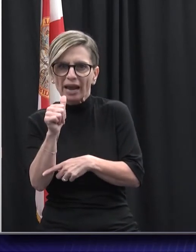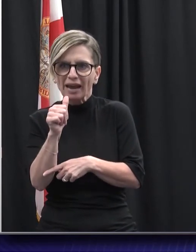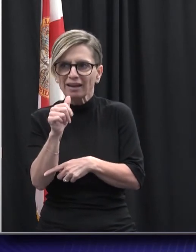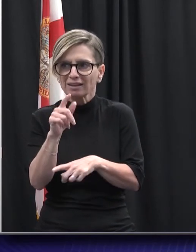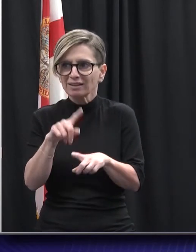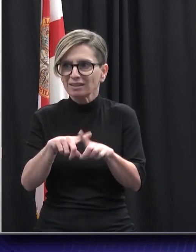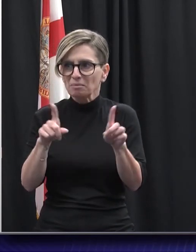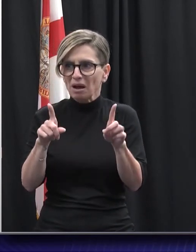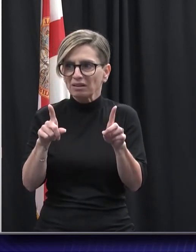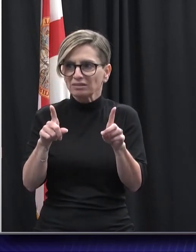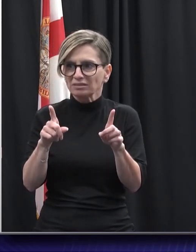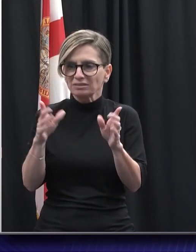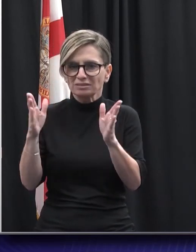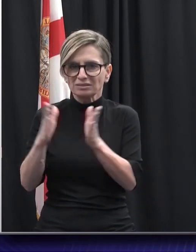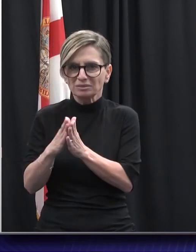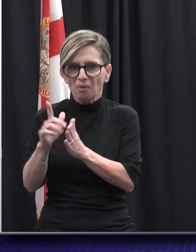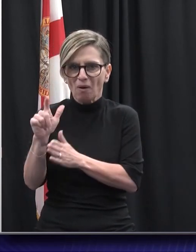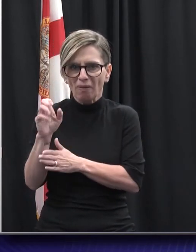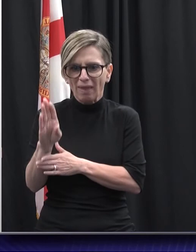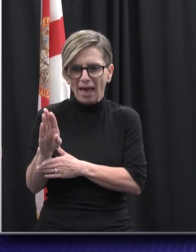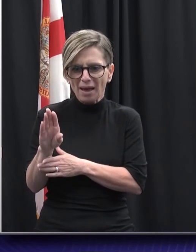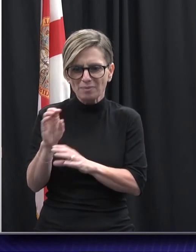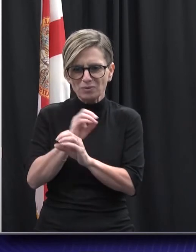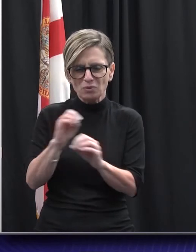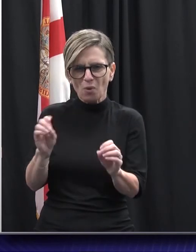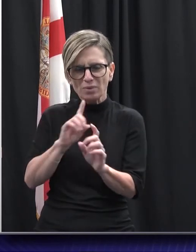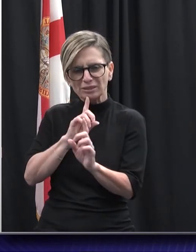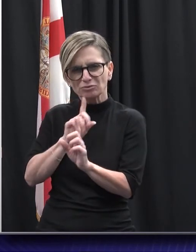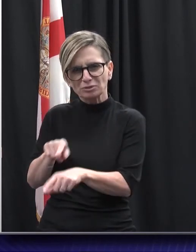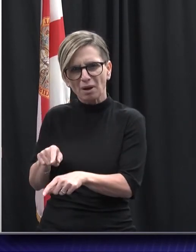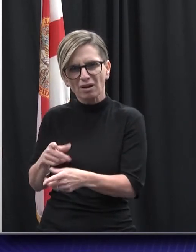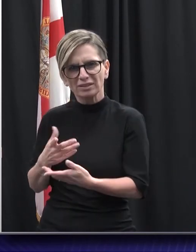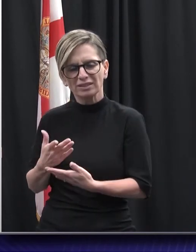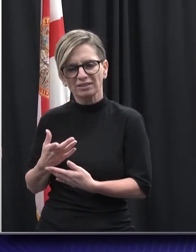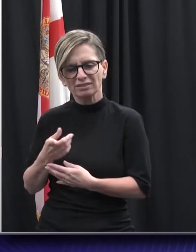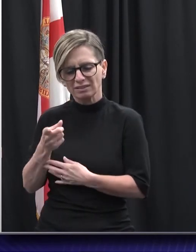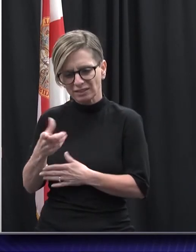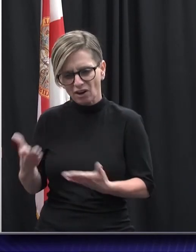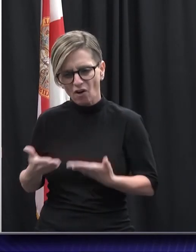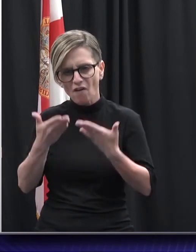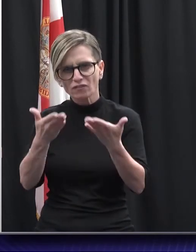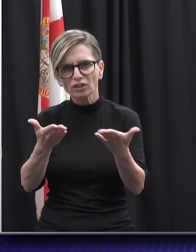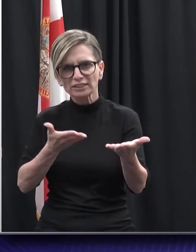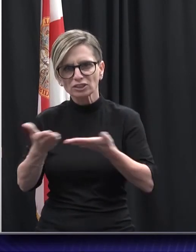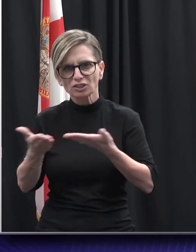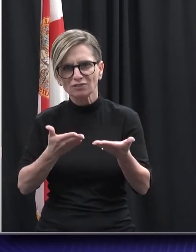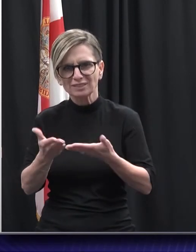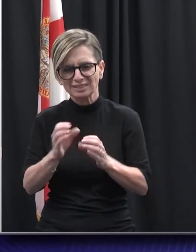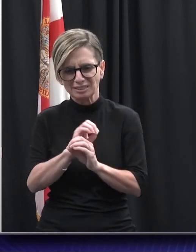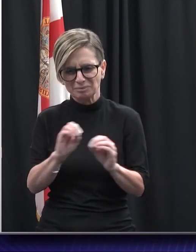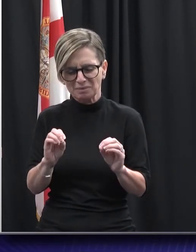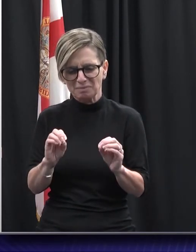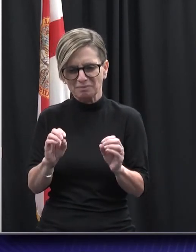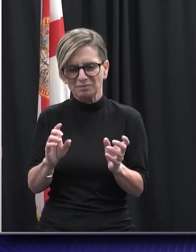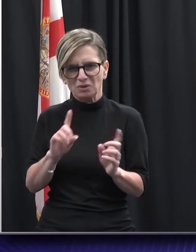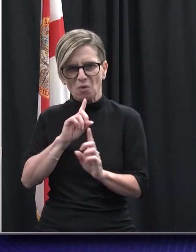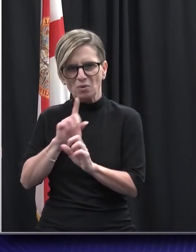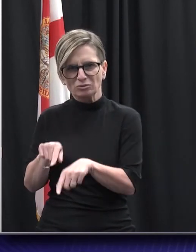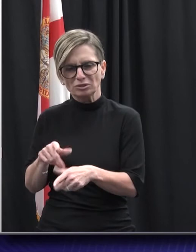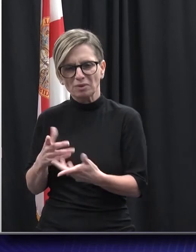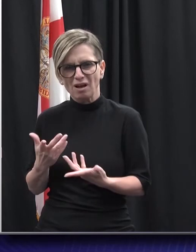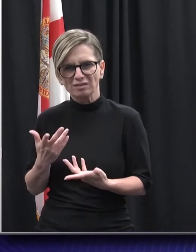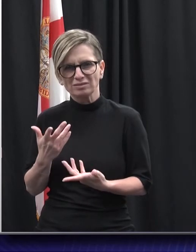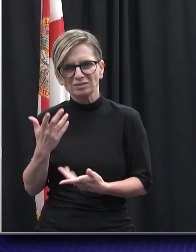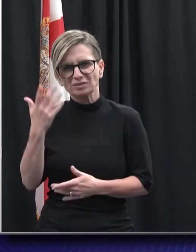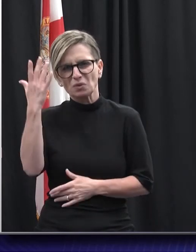really been met with any kind of warm reception with either the hospitals. I don't know if they've reached out to the health department, but is there any reason local